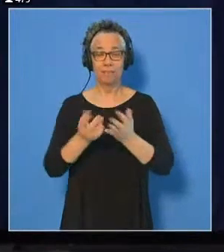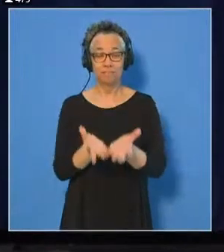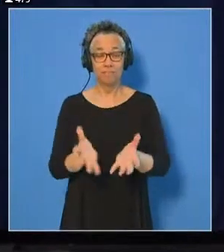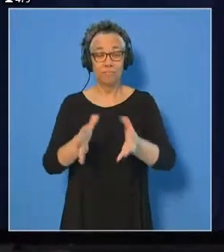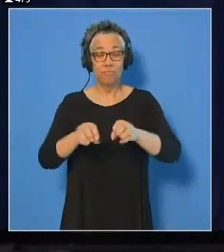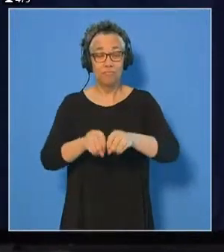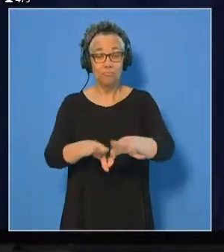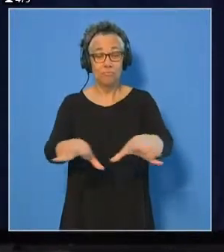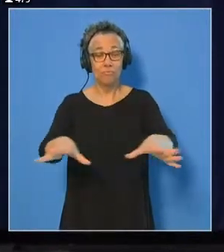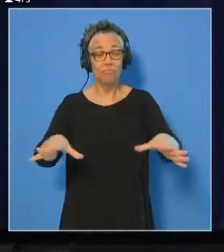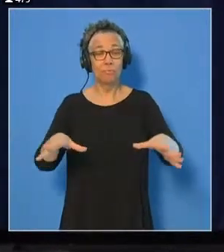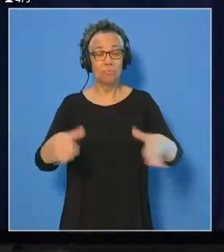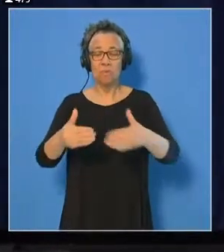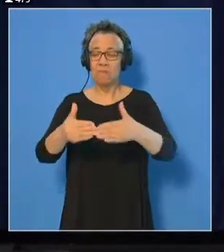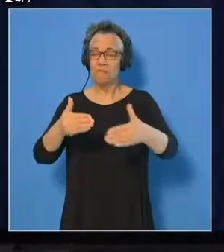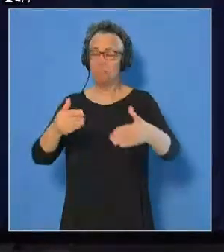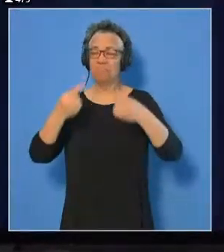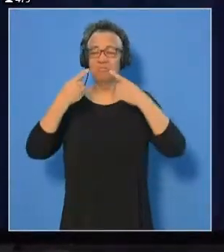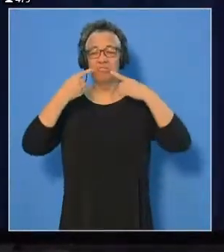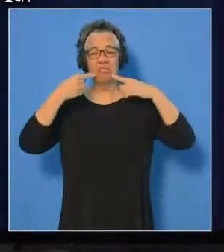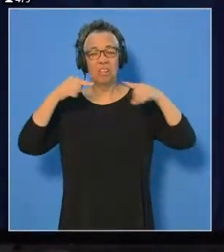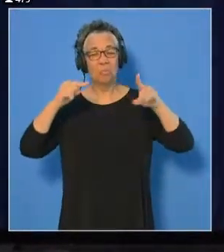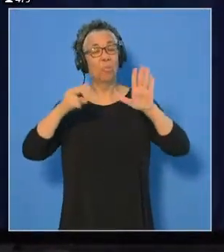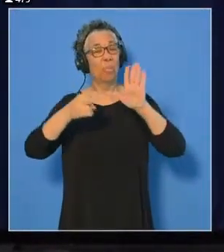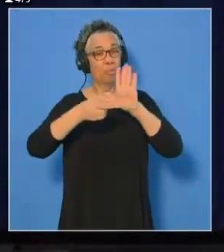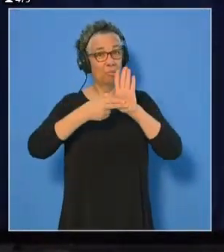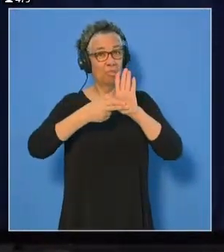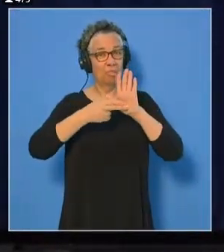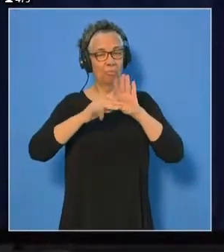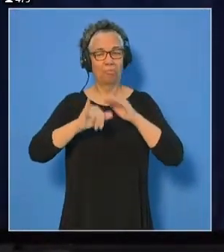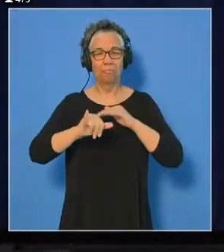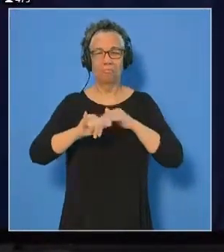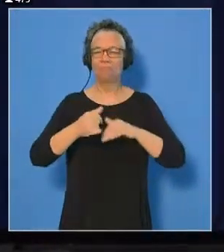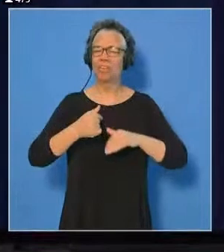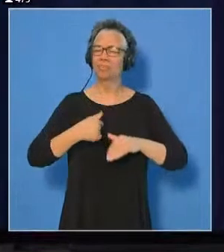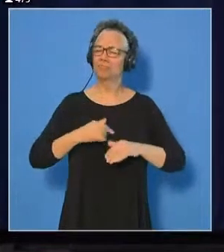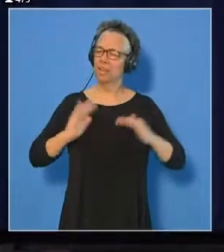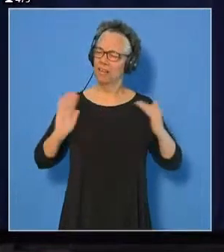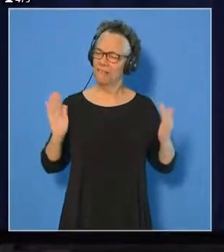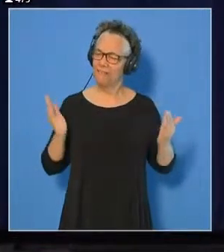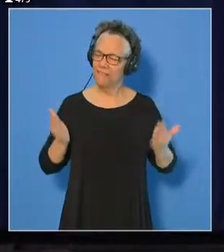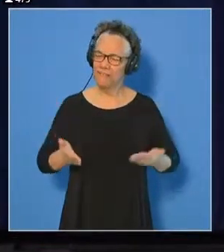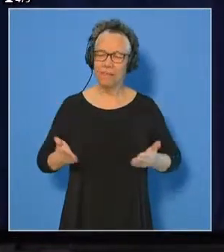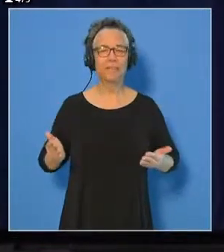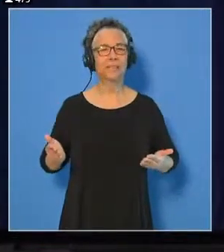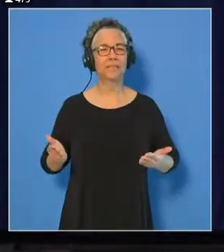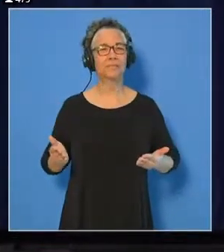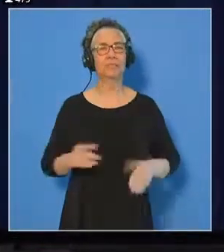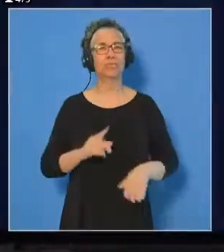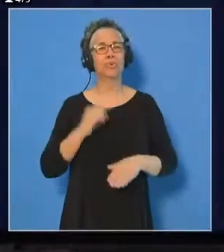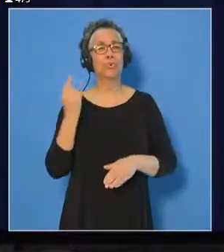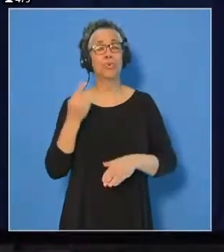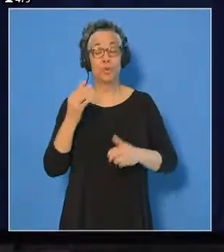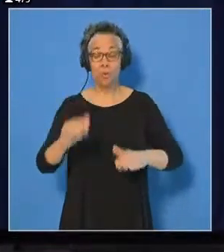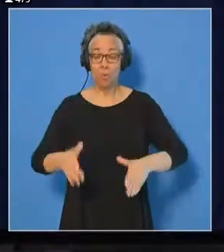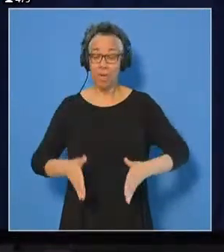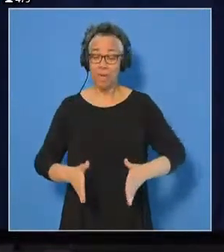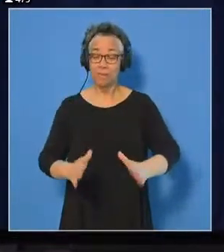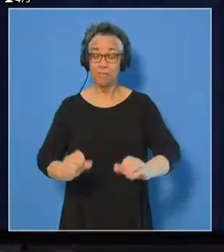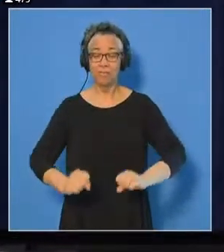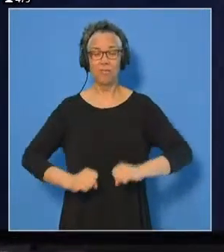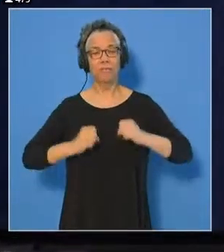was declared as such, I have been convinced that the only way to adequately respond and make it through this pandemic is to